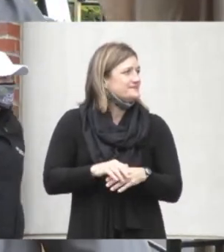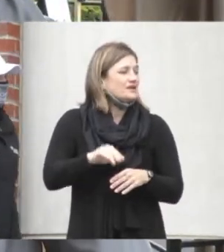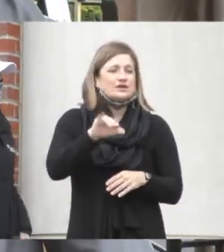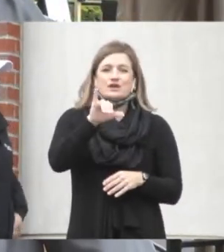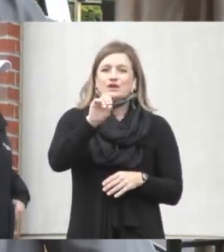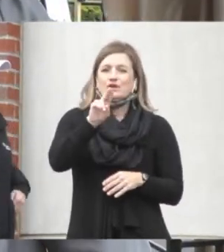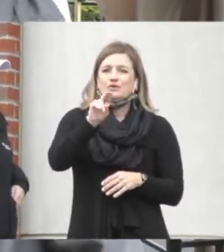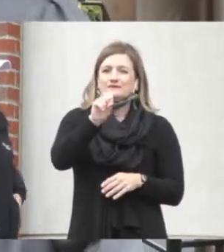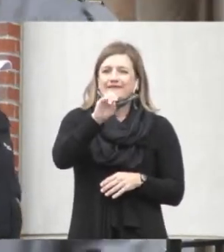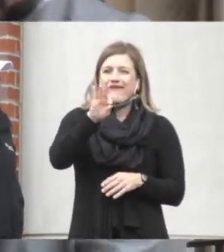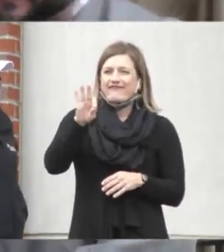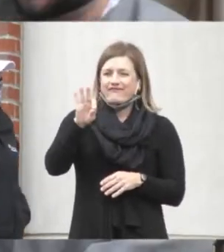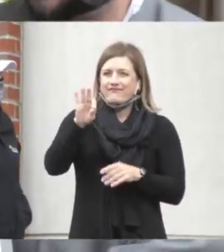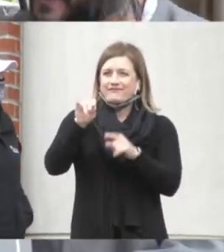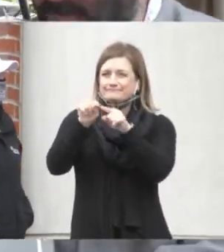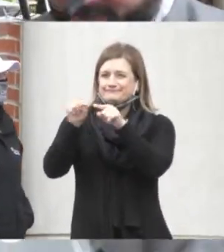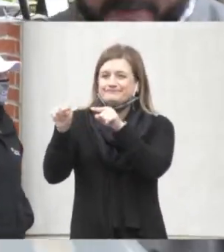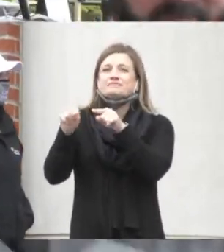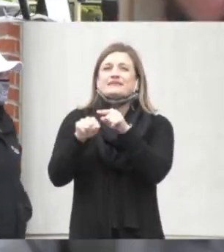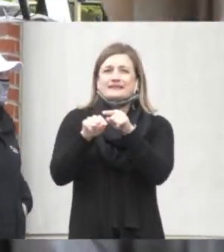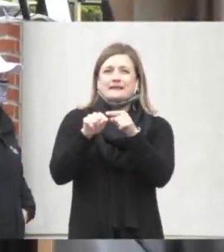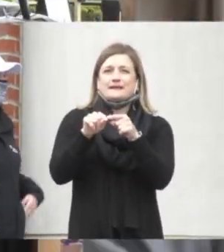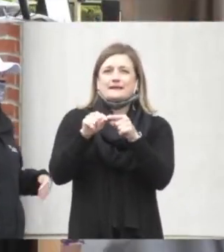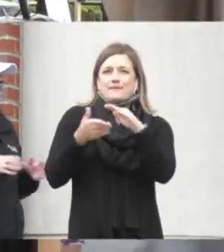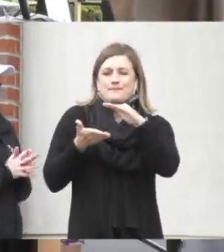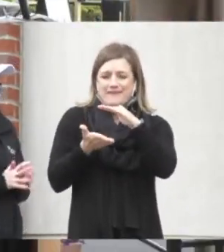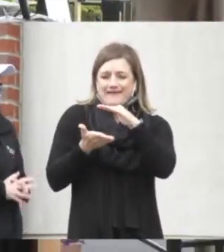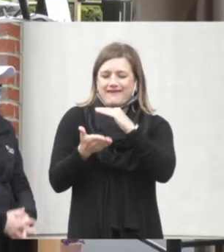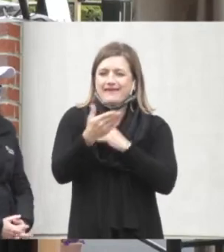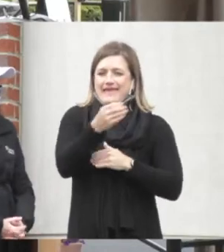Yusef Robles, baking and pastry arts.